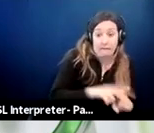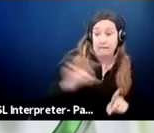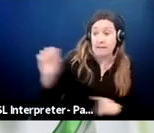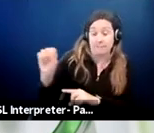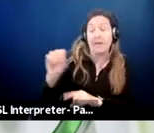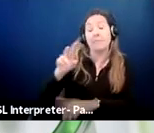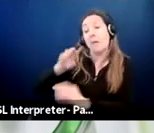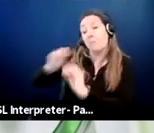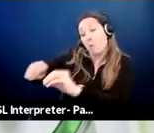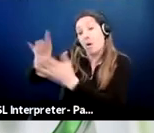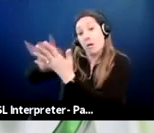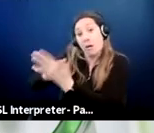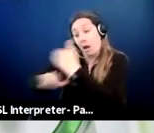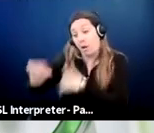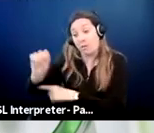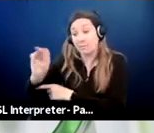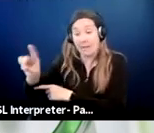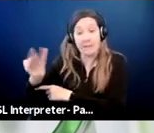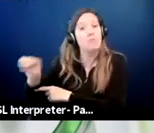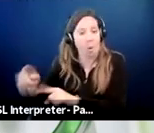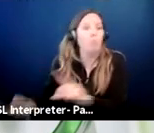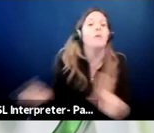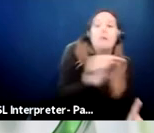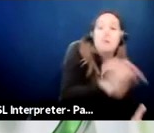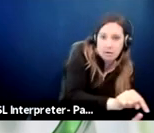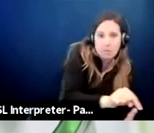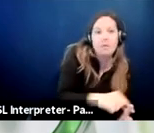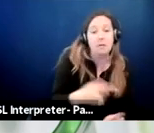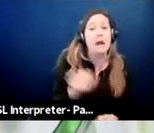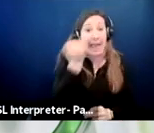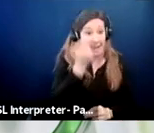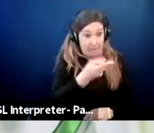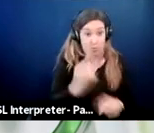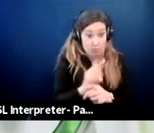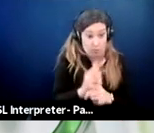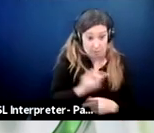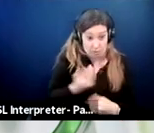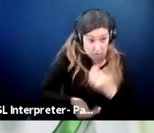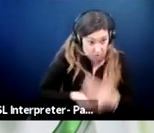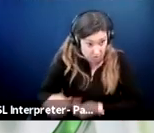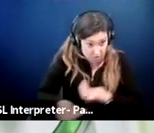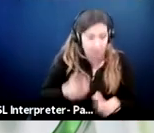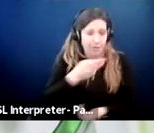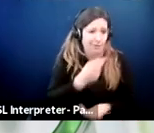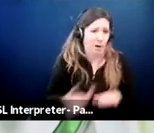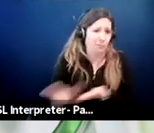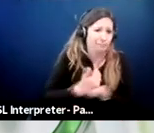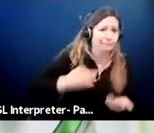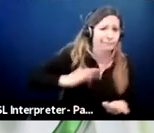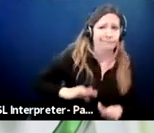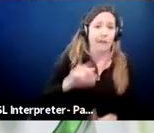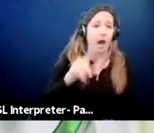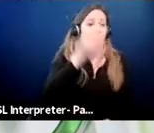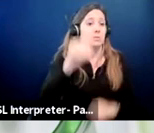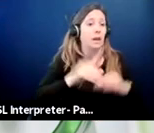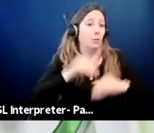right, you can actually cover your R&D expenses by to 100% or more if done properly. So you are allowed to do that. On